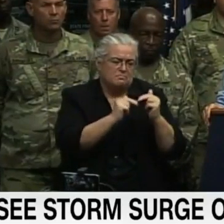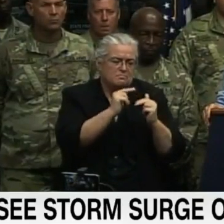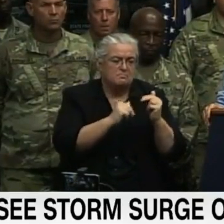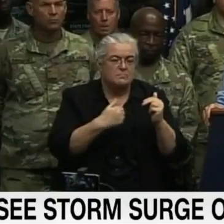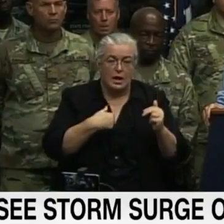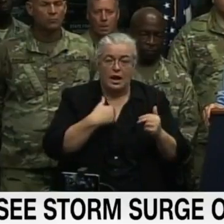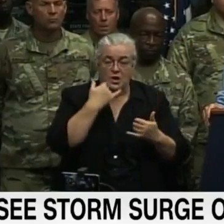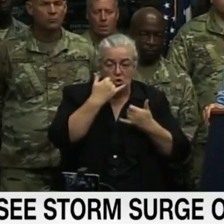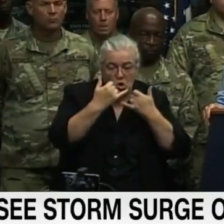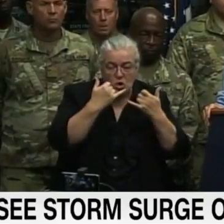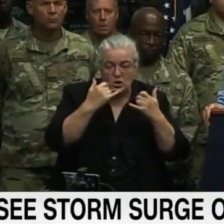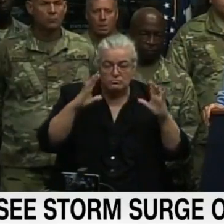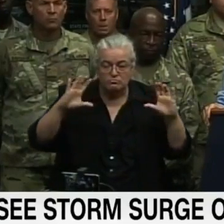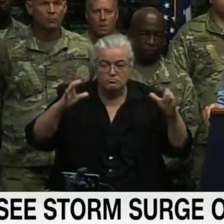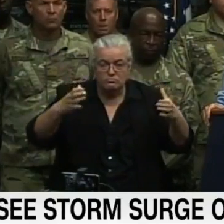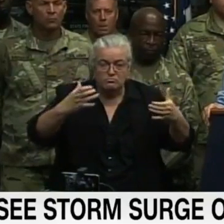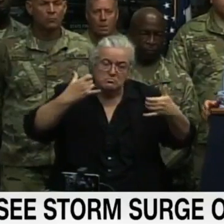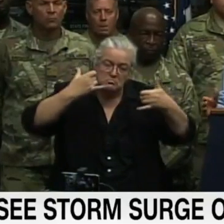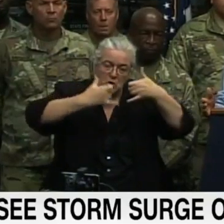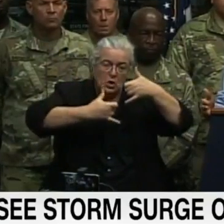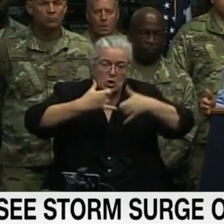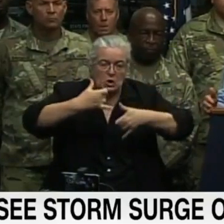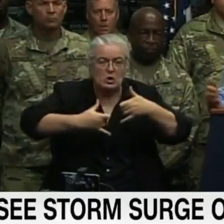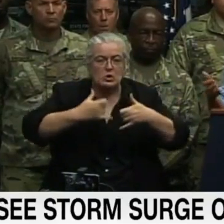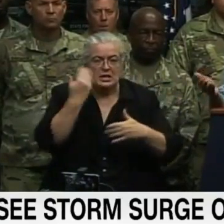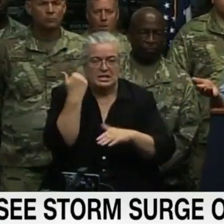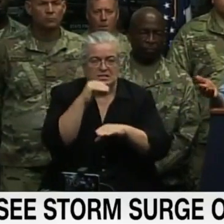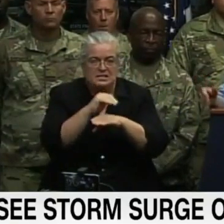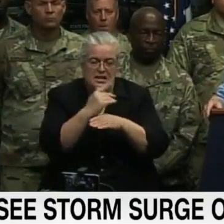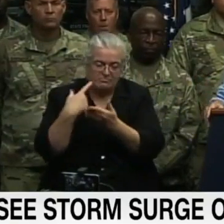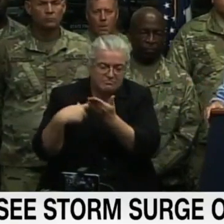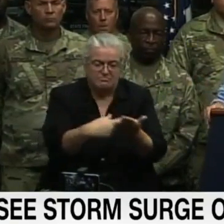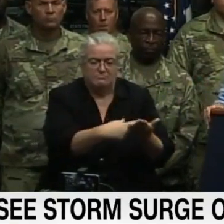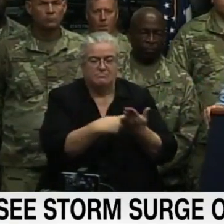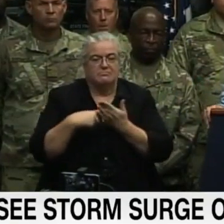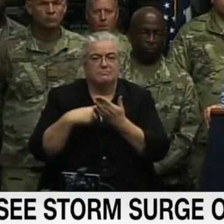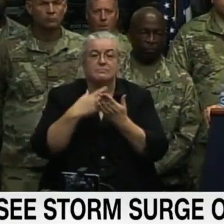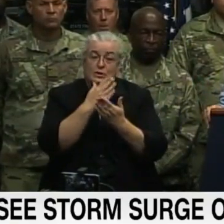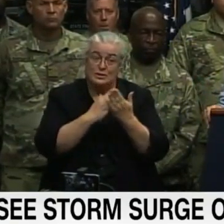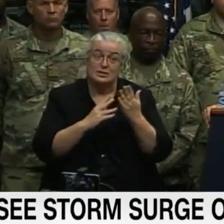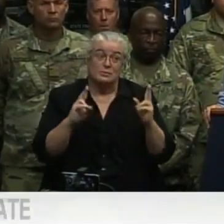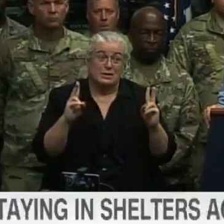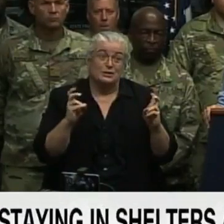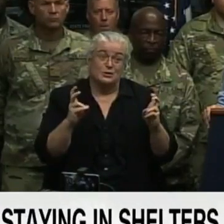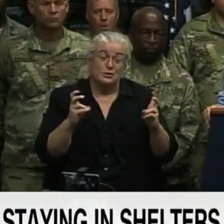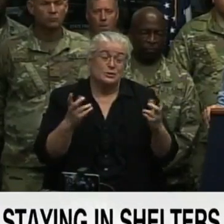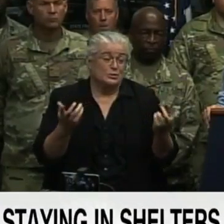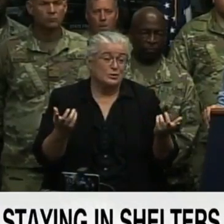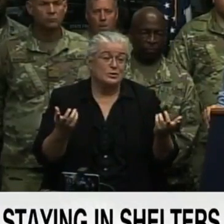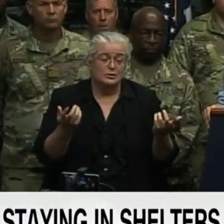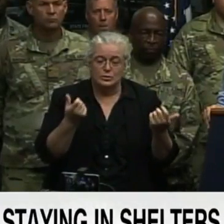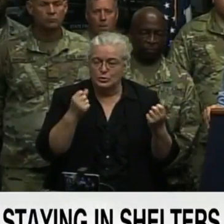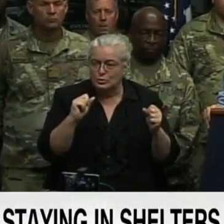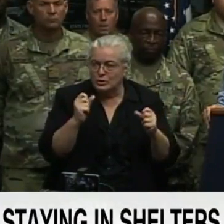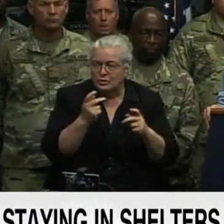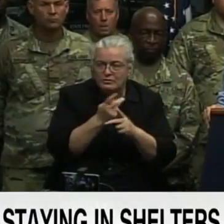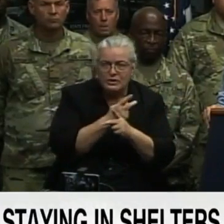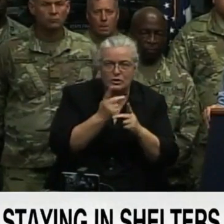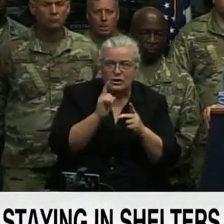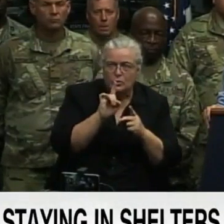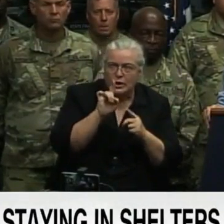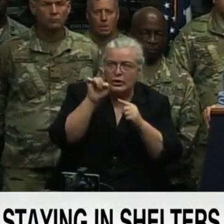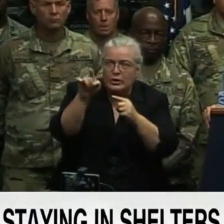night, and they, some that are, there's still issues. They're trying to find the right